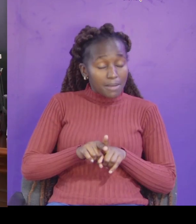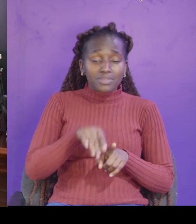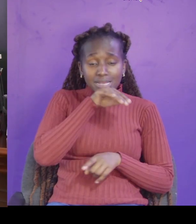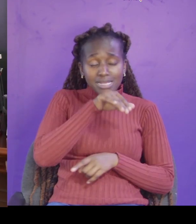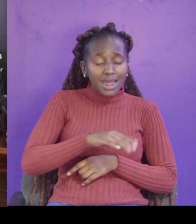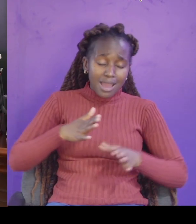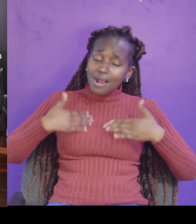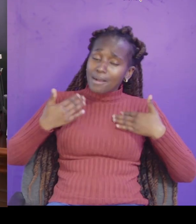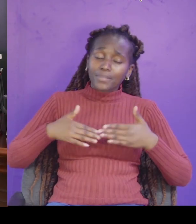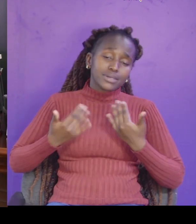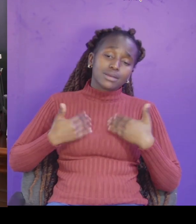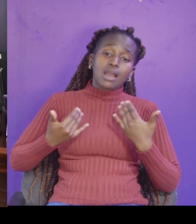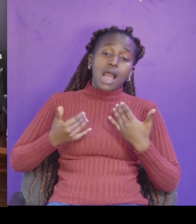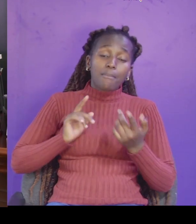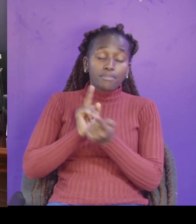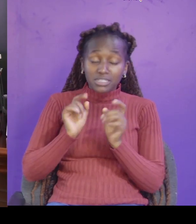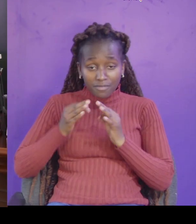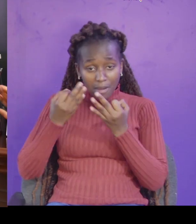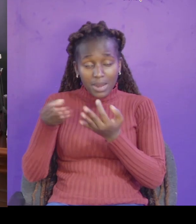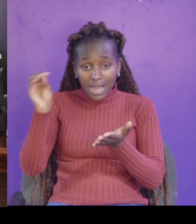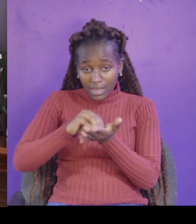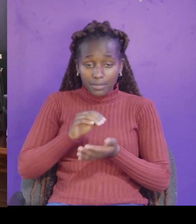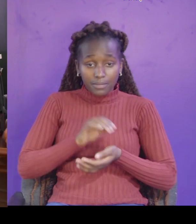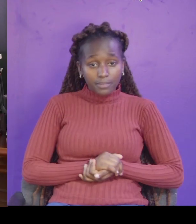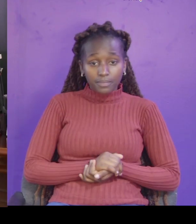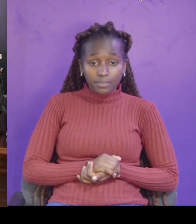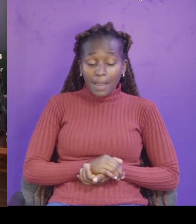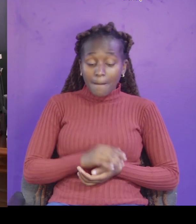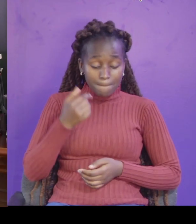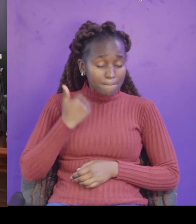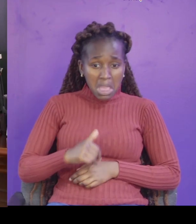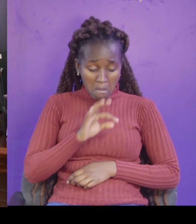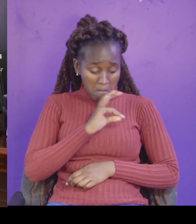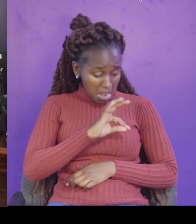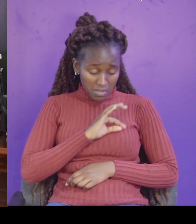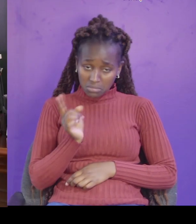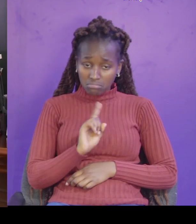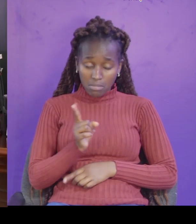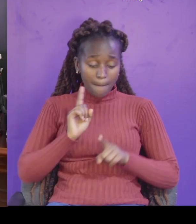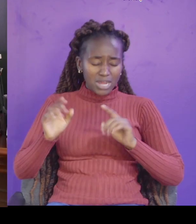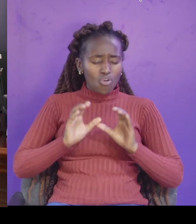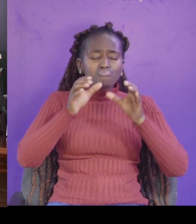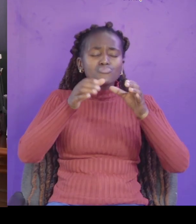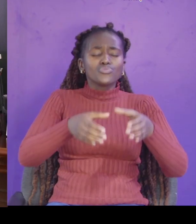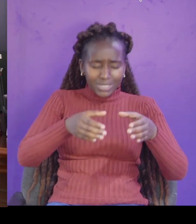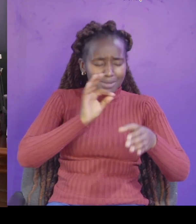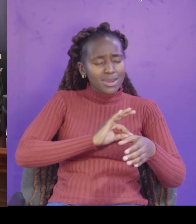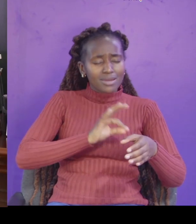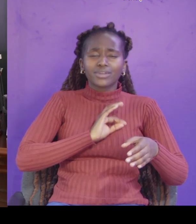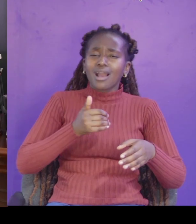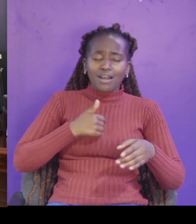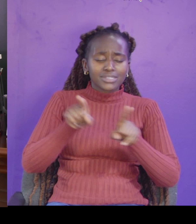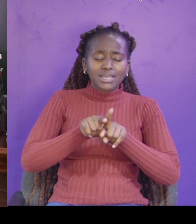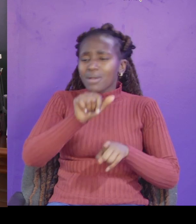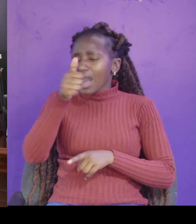to have met his family. It's something I did not for myself, but I did it for the community, for others to see, for other Kenyans, for